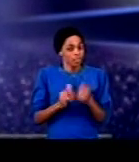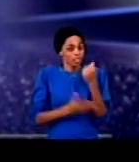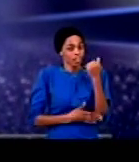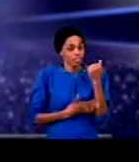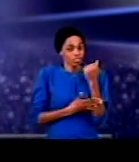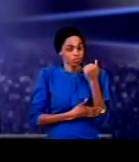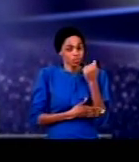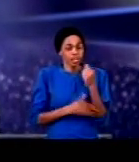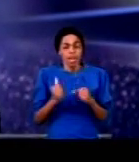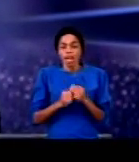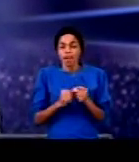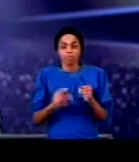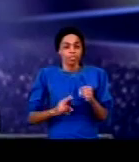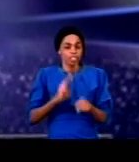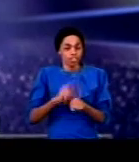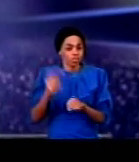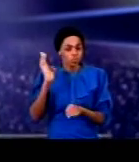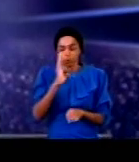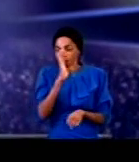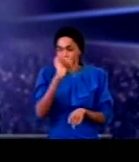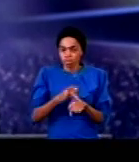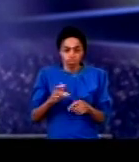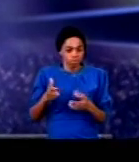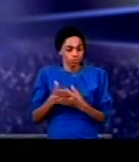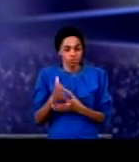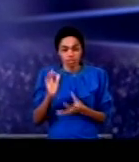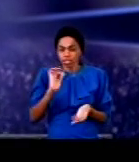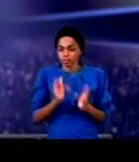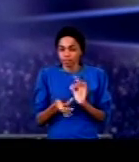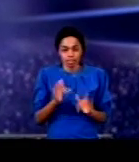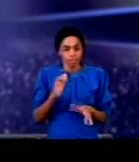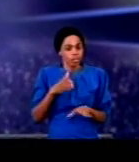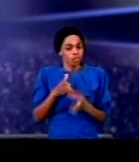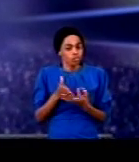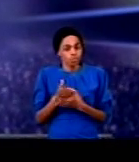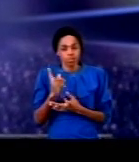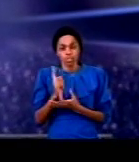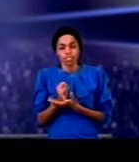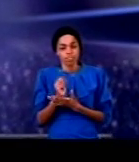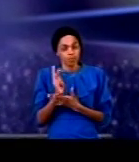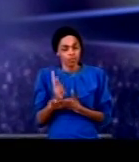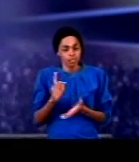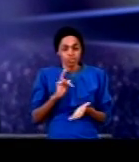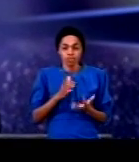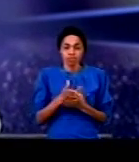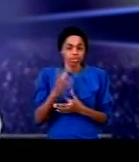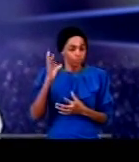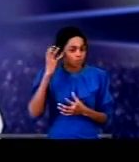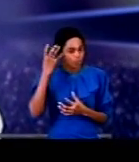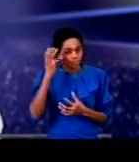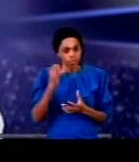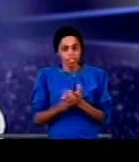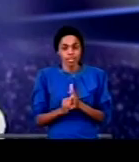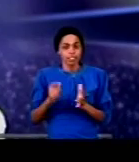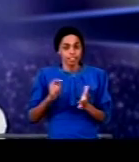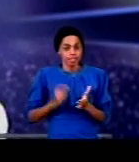that this wave of the power of God through GCK will not die off, will not fizzle off. The Lord will sustain it. The Lord